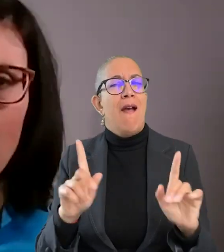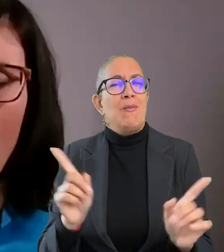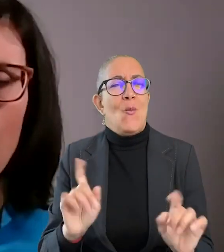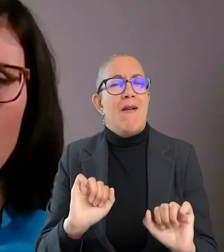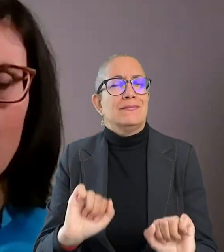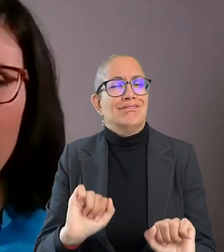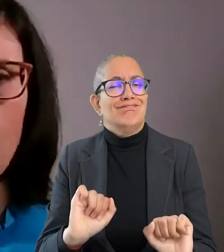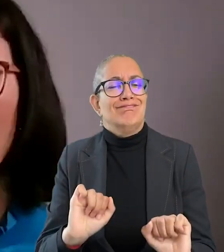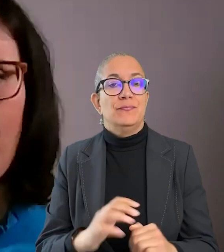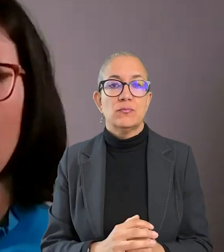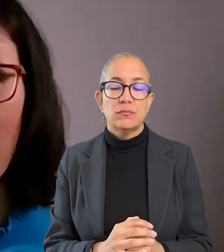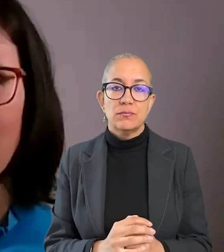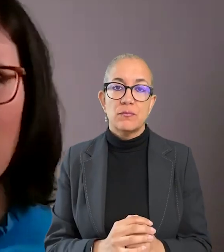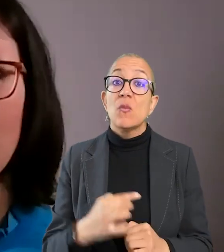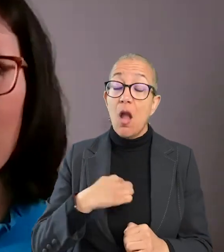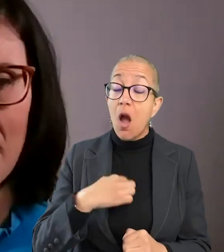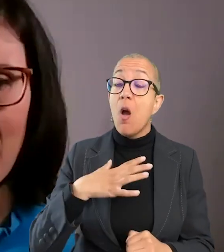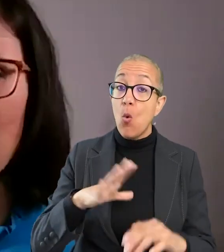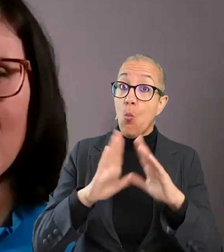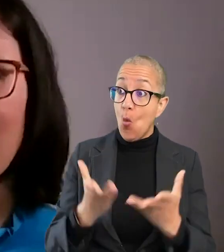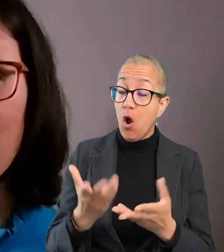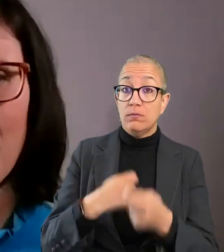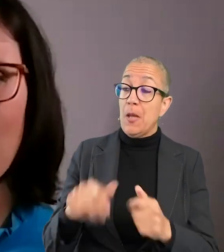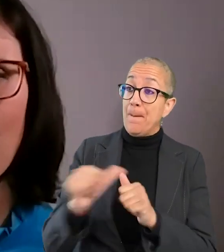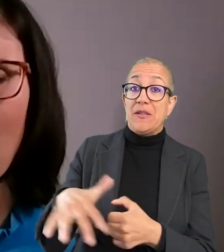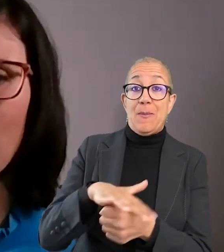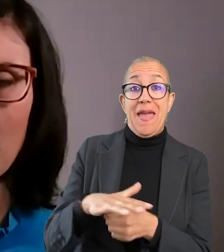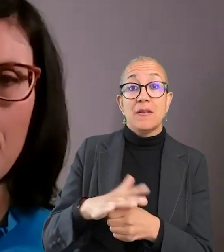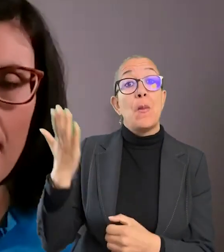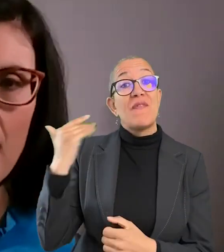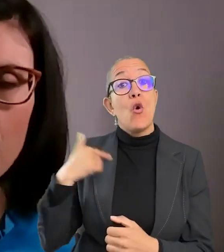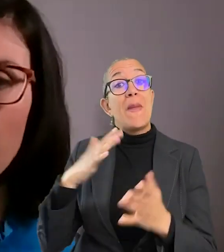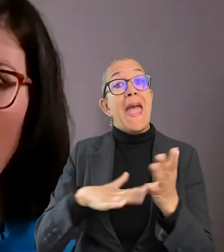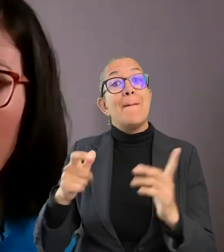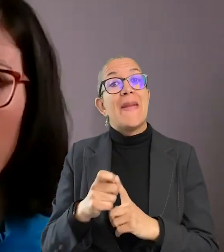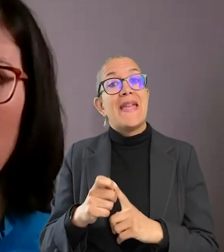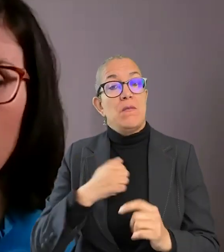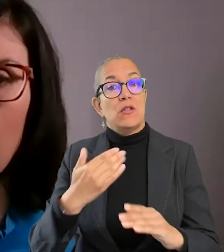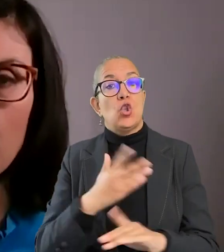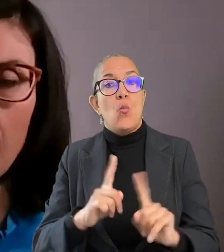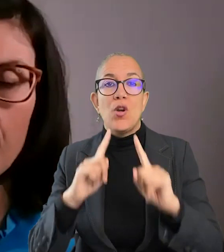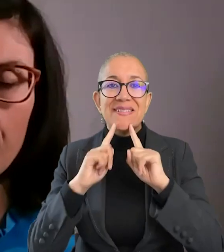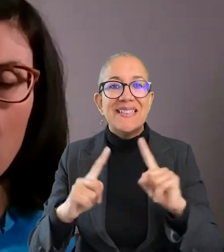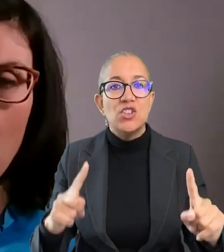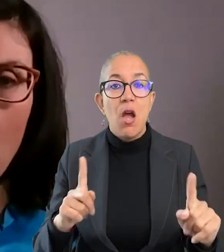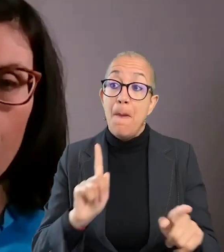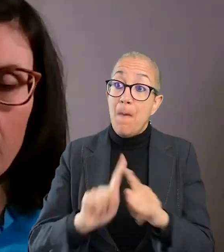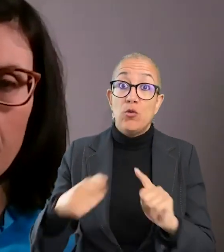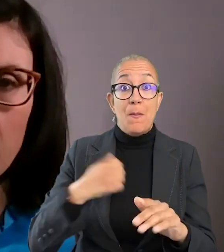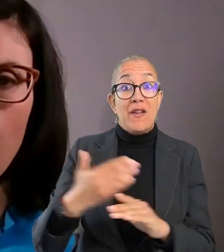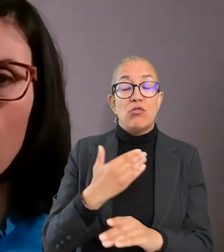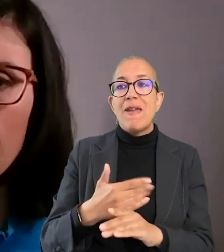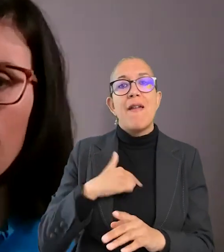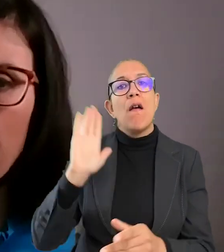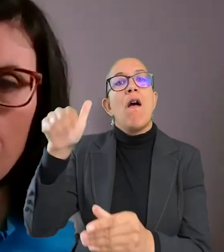Because, Stephen, I want to make the world a better place. I mean, bluntly, I was a teacher before I was an MP. Most of my career was outside of